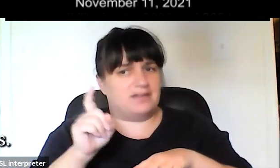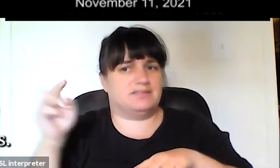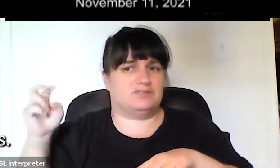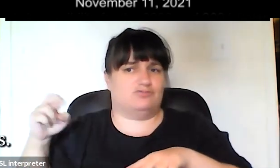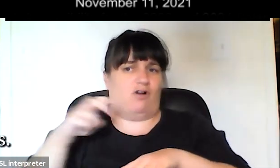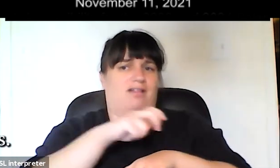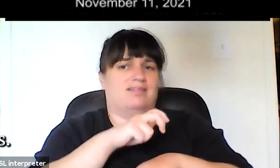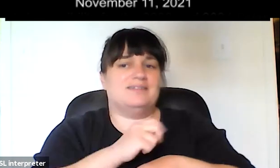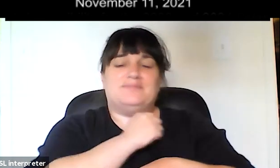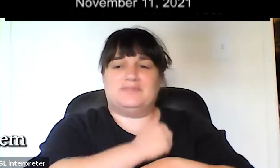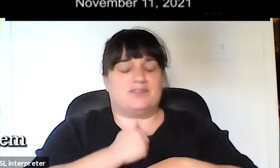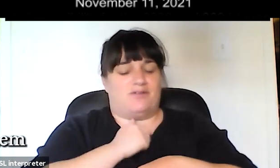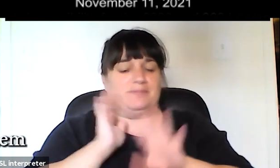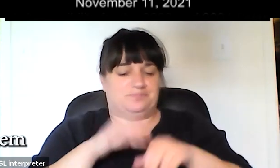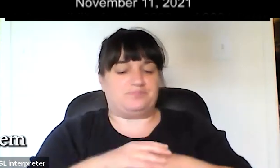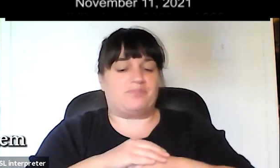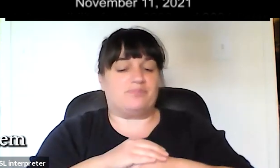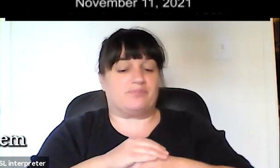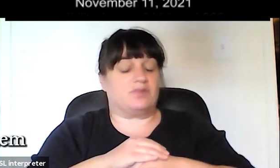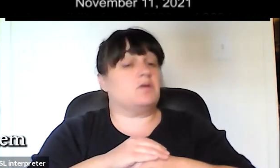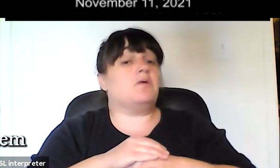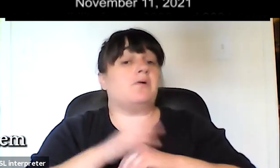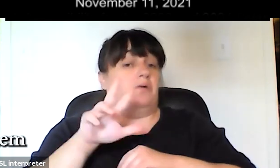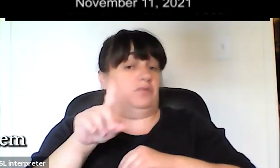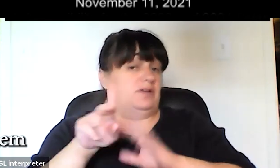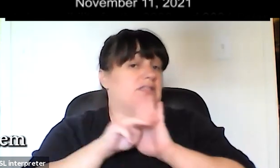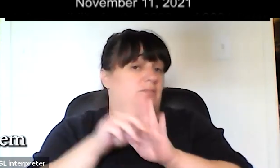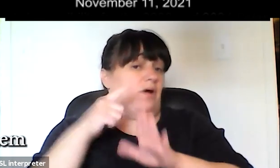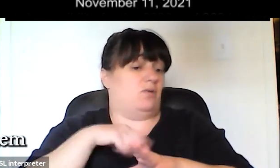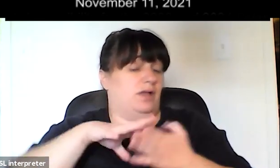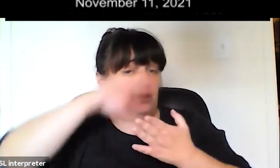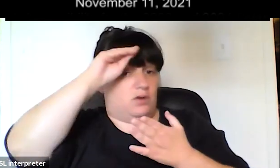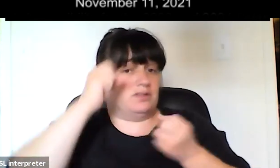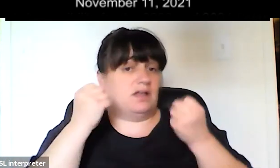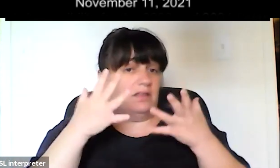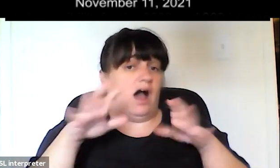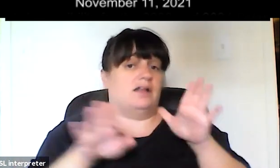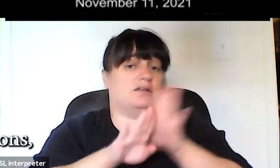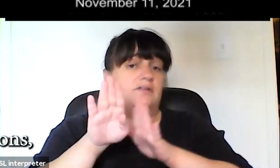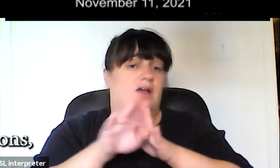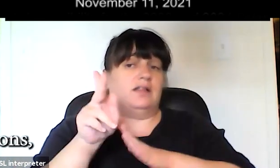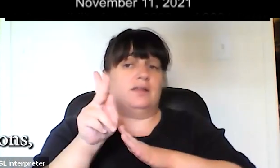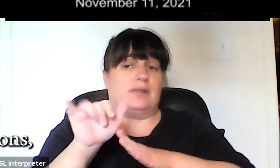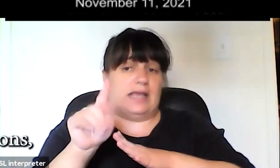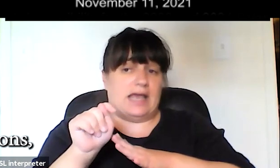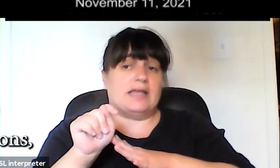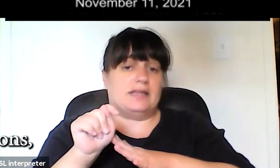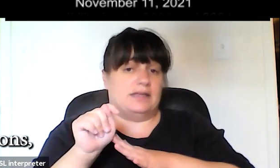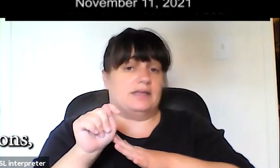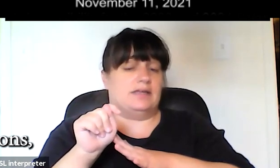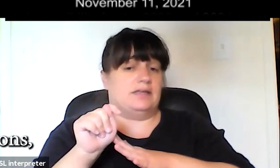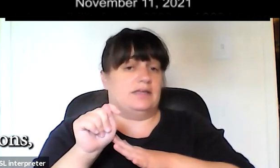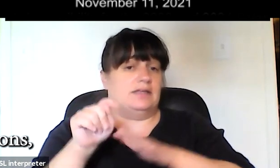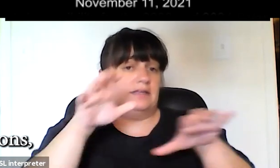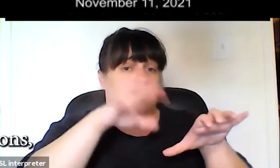lap. Anyways, so these 3D models, we really learned an awful lot with them. And we developed this kit, as I mentioned. This kit